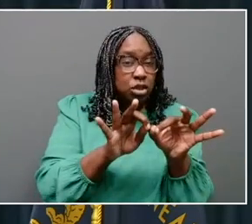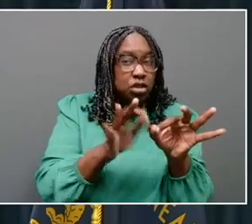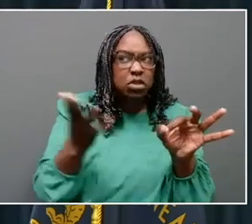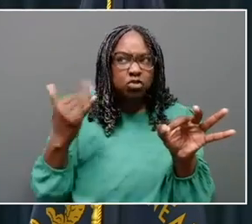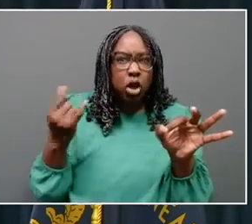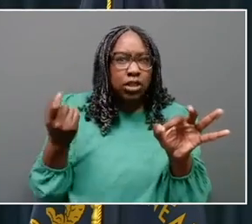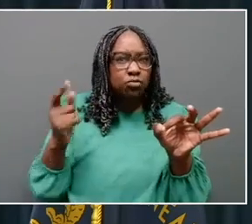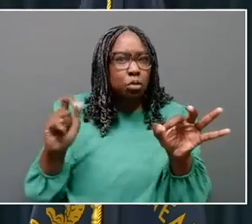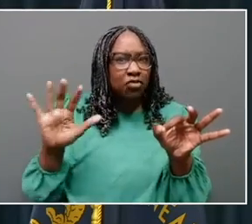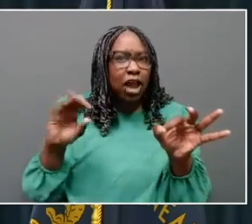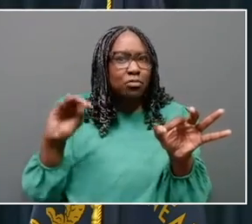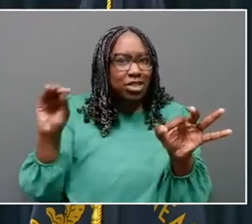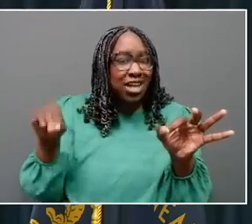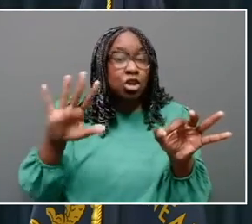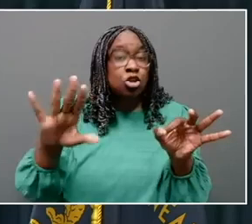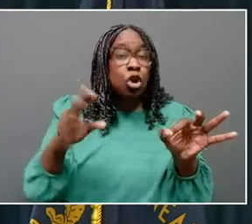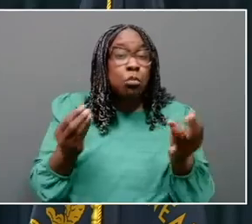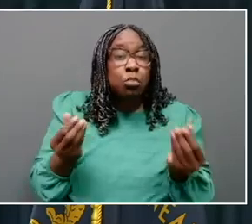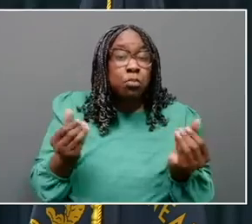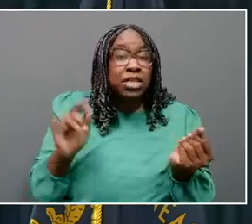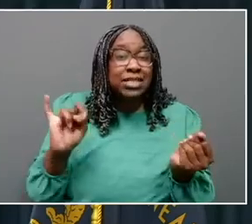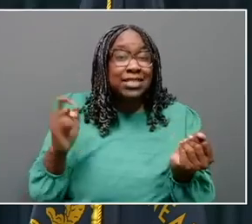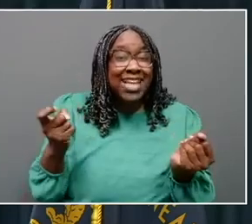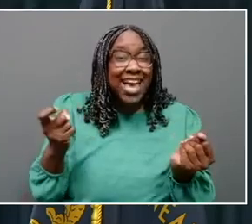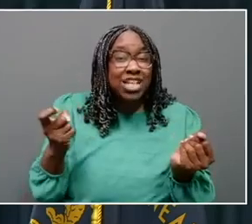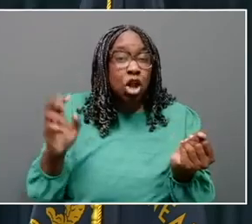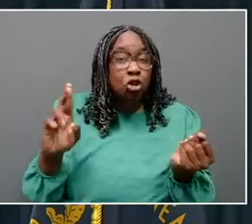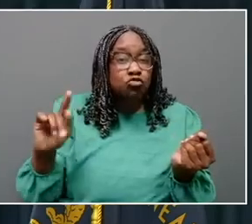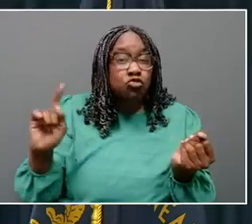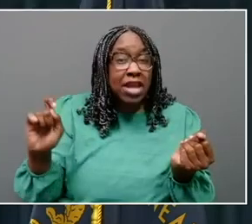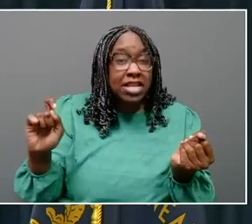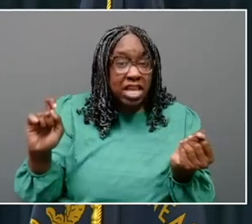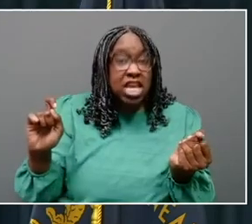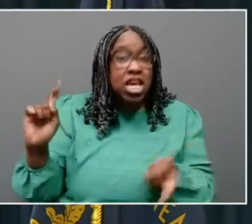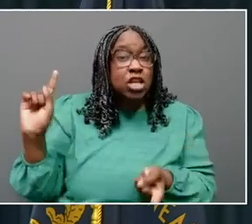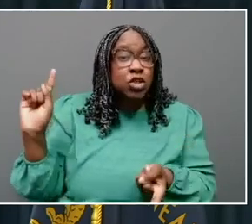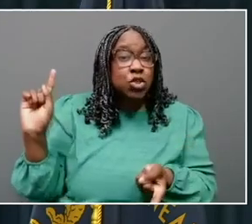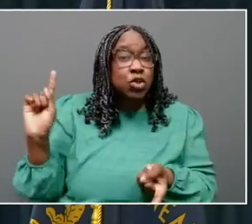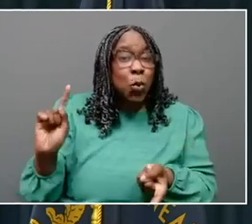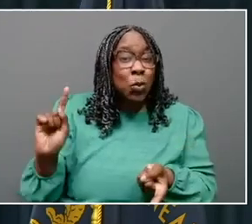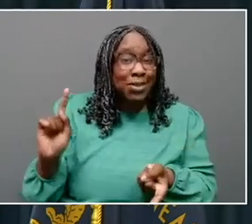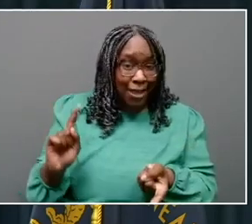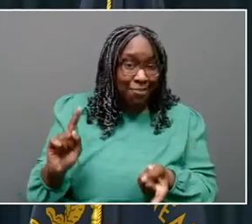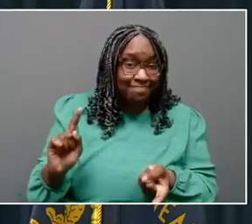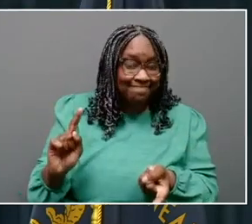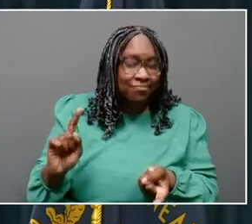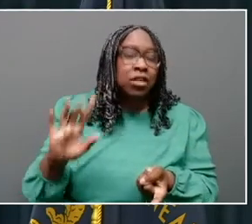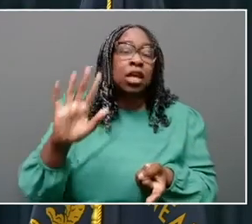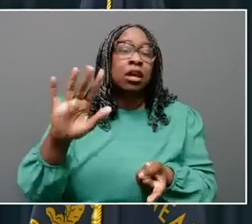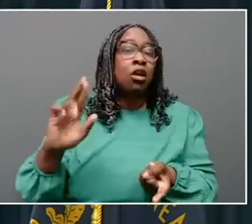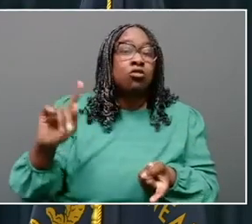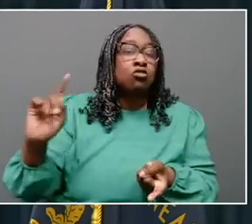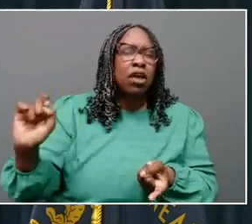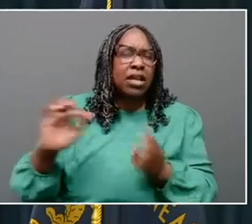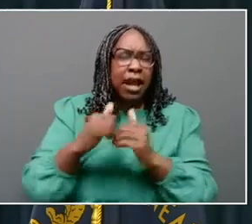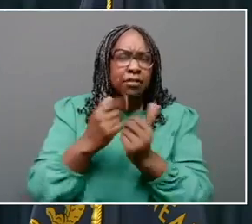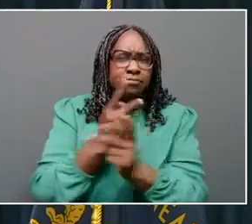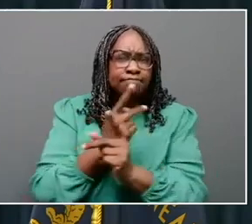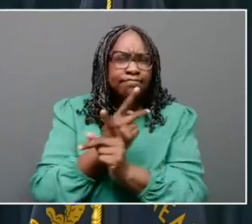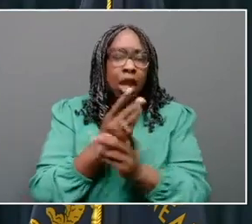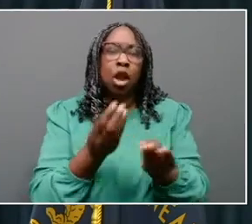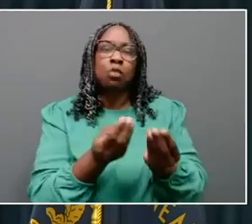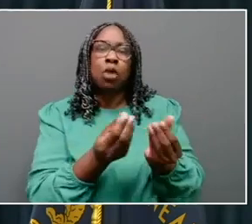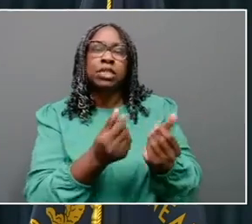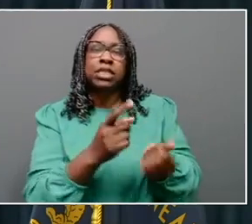your property tax rate, Kentuckians, is going down. The rate is based on the revenue generated from property taxes the previous